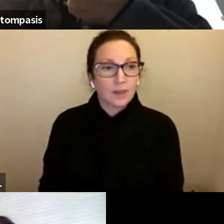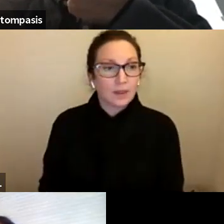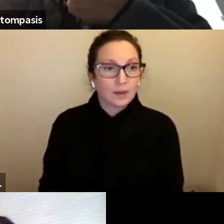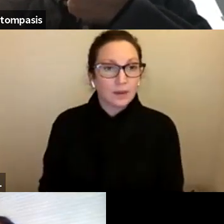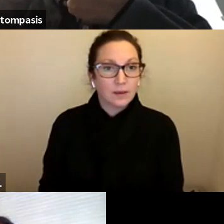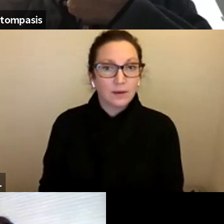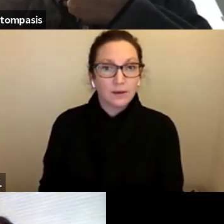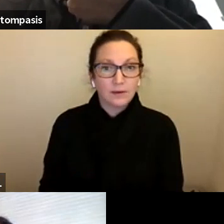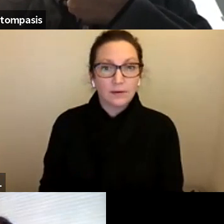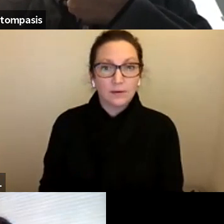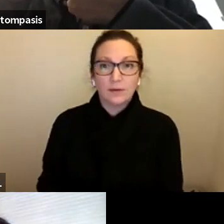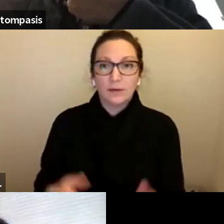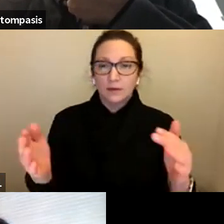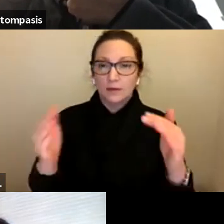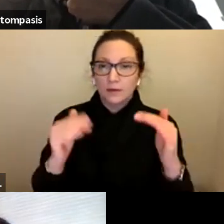Thank you.